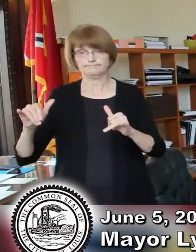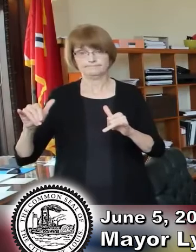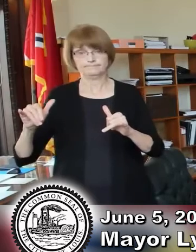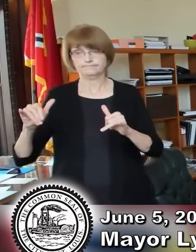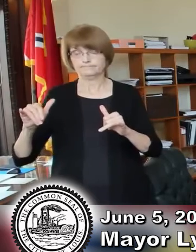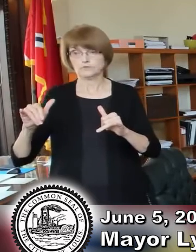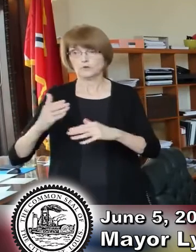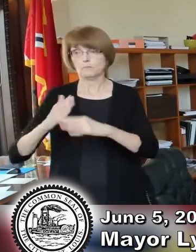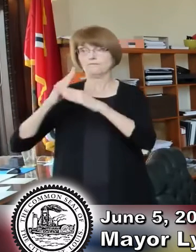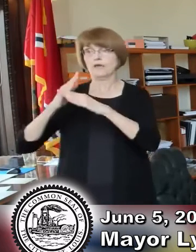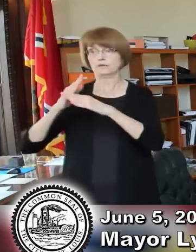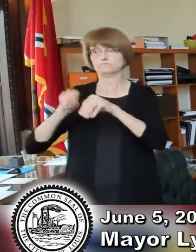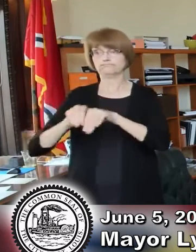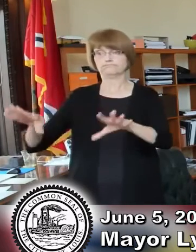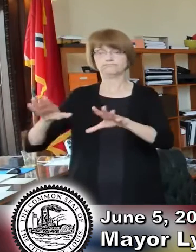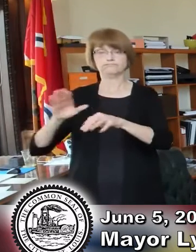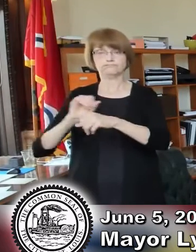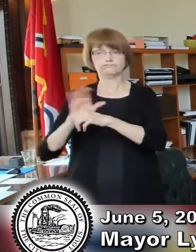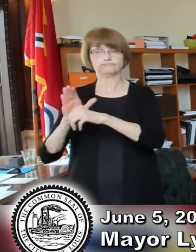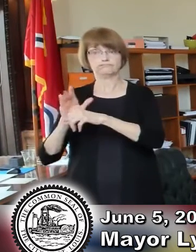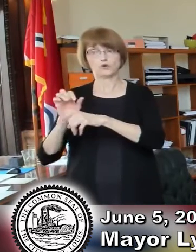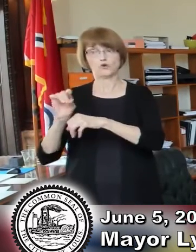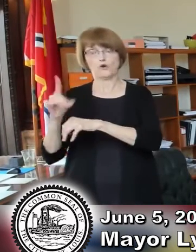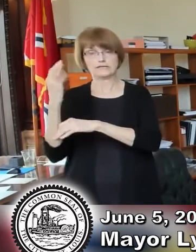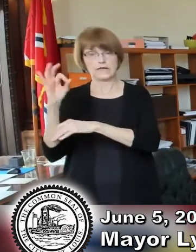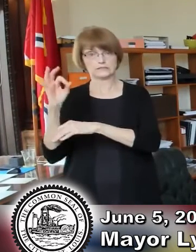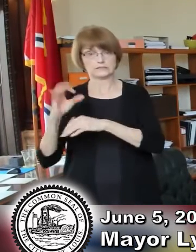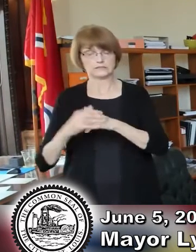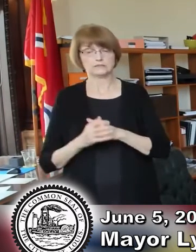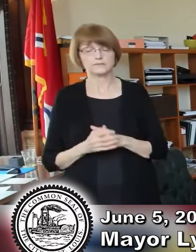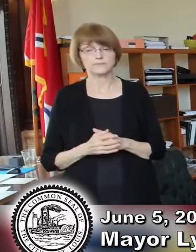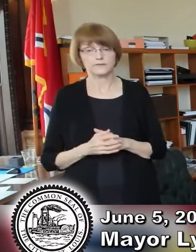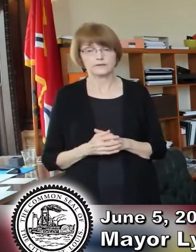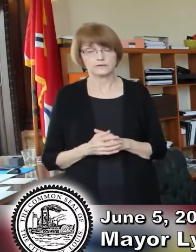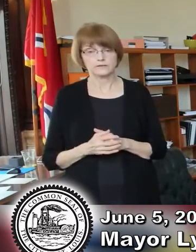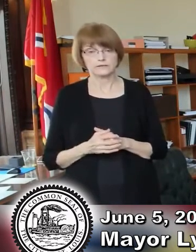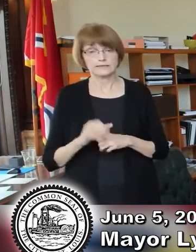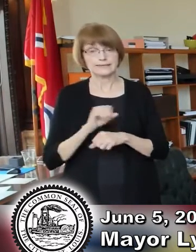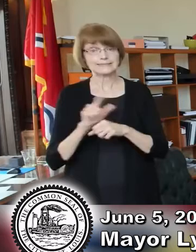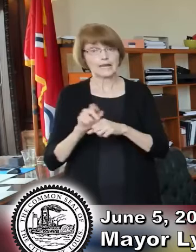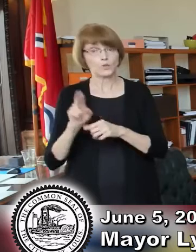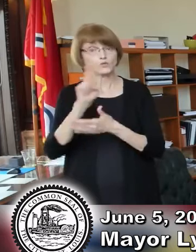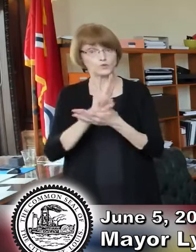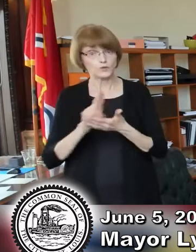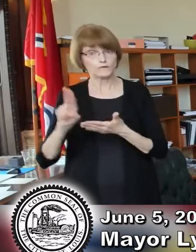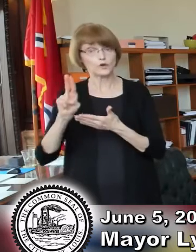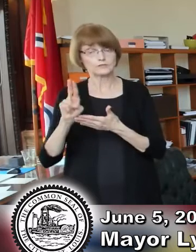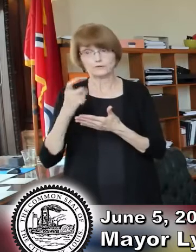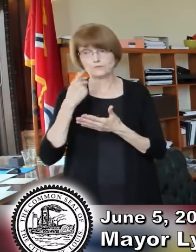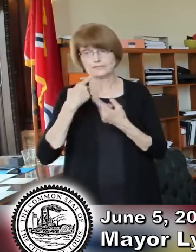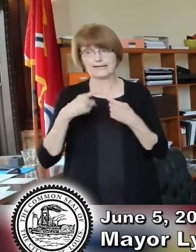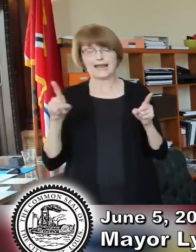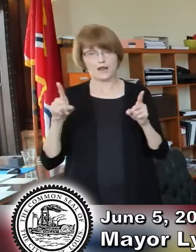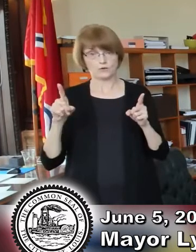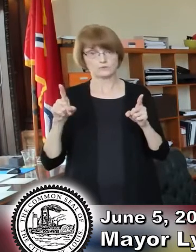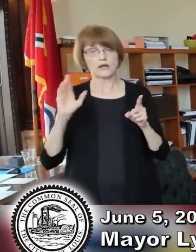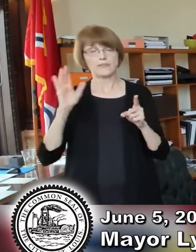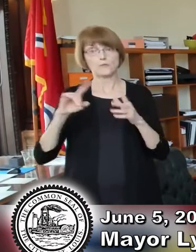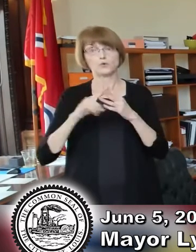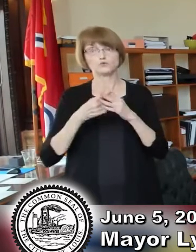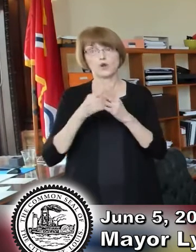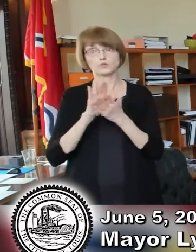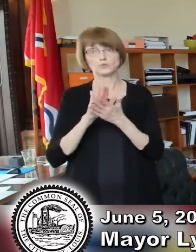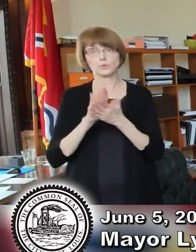increased exposure to COVID-19. You probably saw St. Louis University recently announce that they would be starting